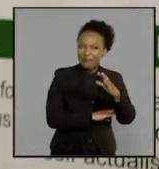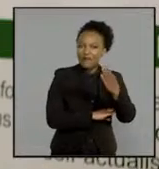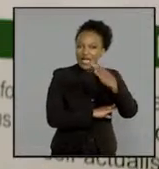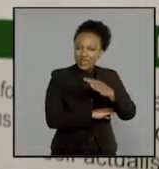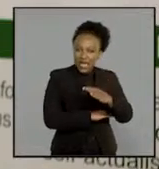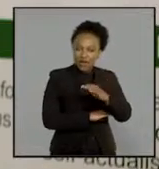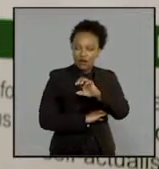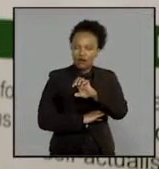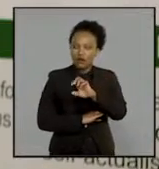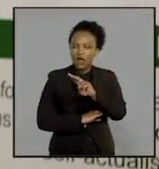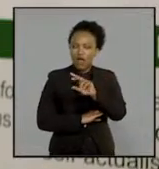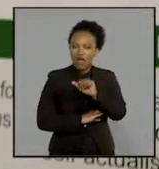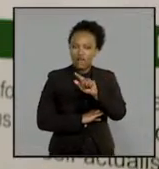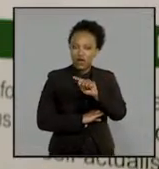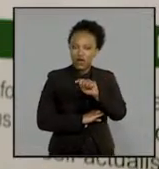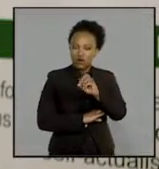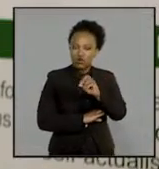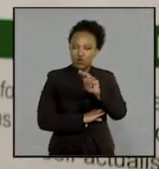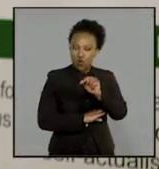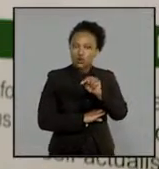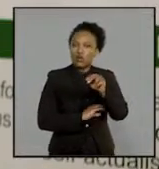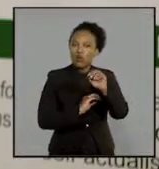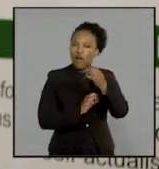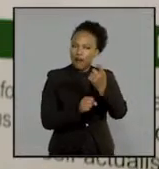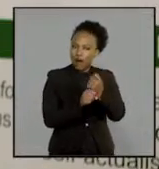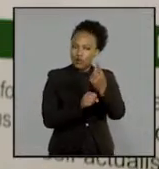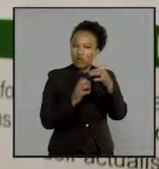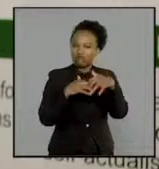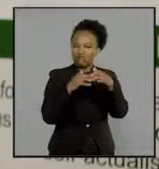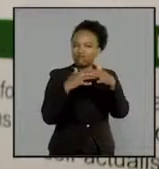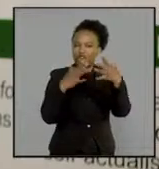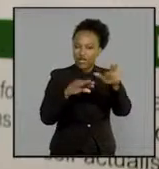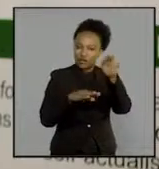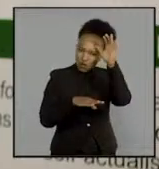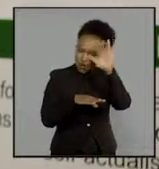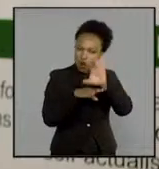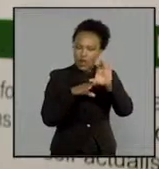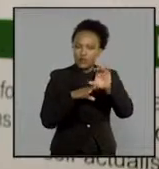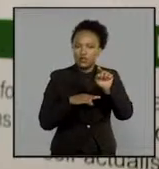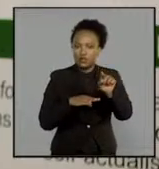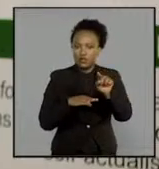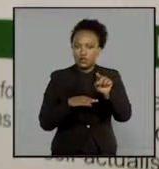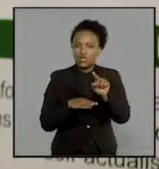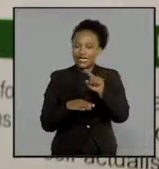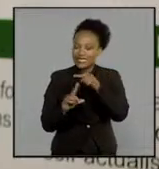and Everton in Gauteng. She was part of the